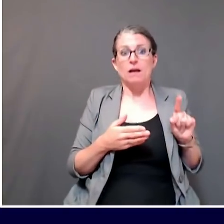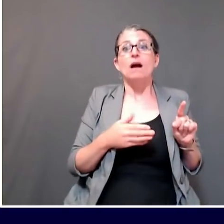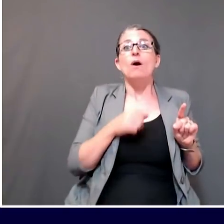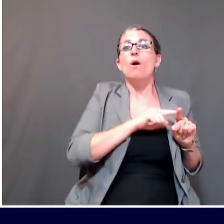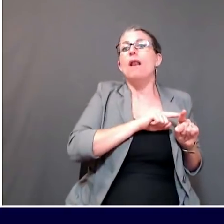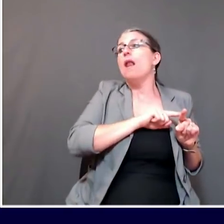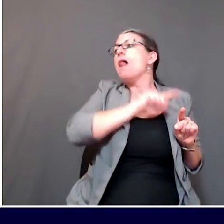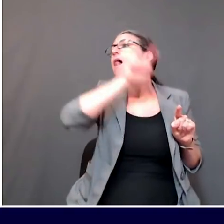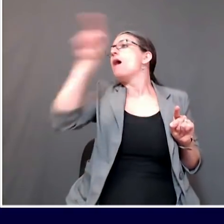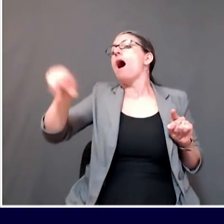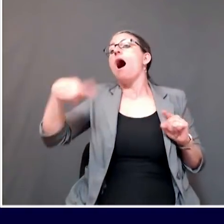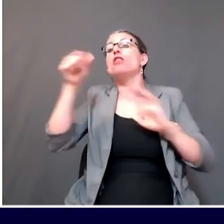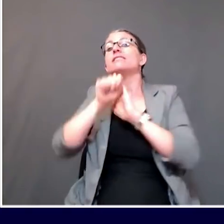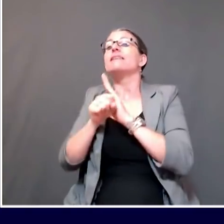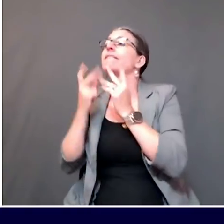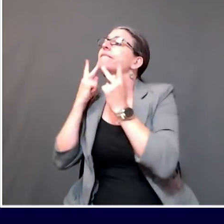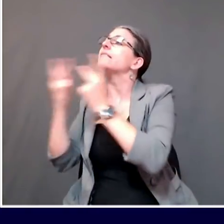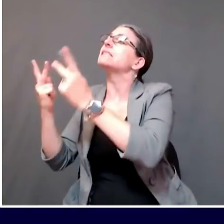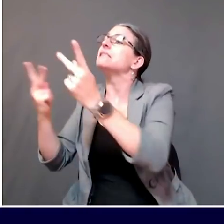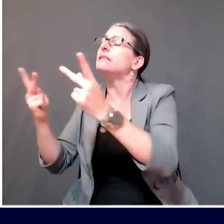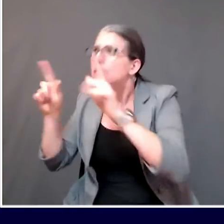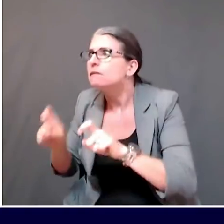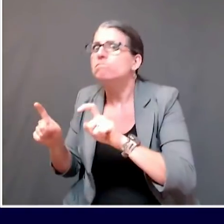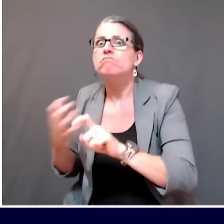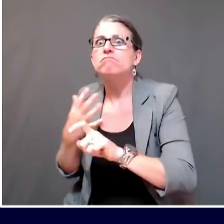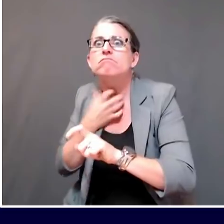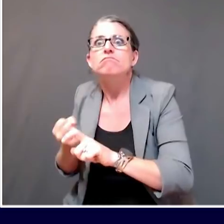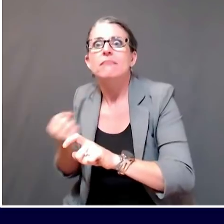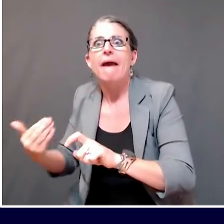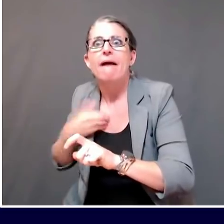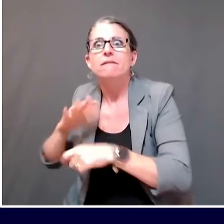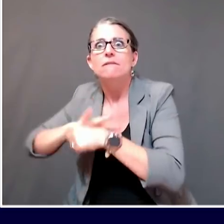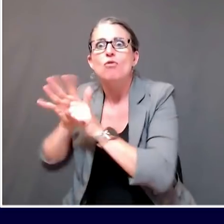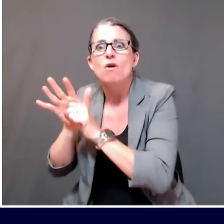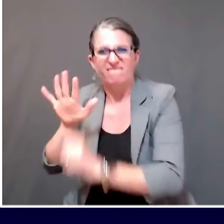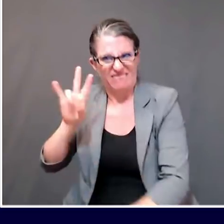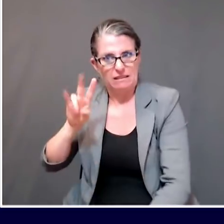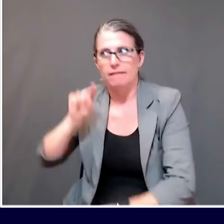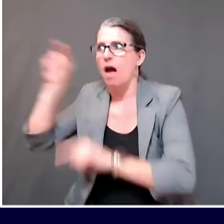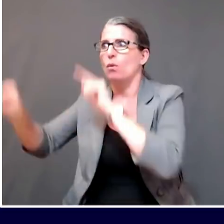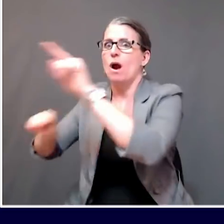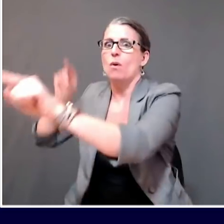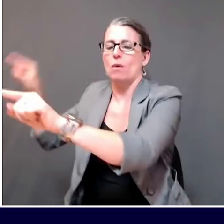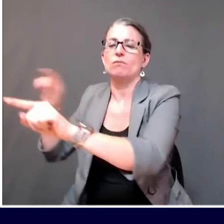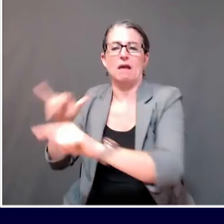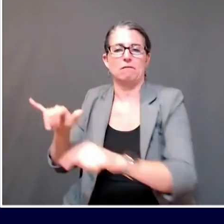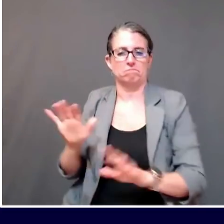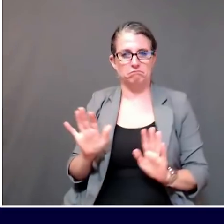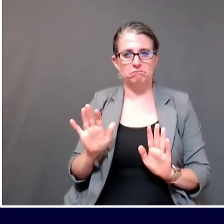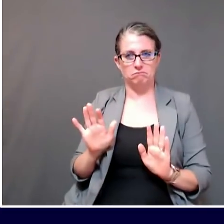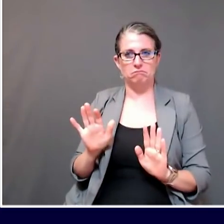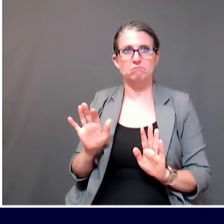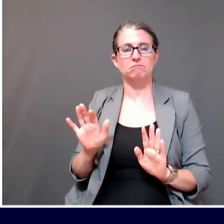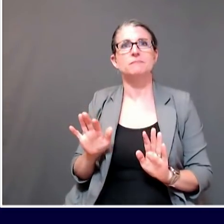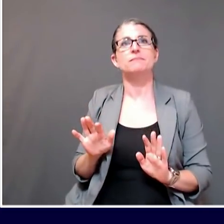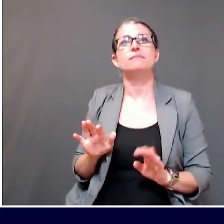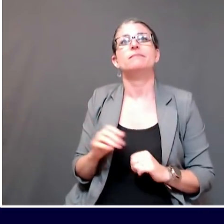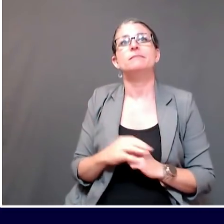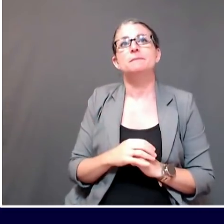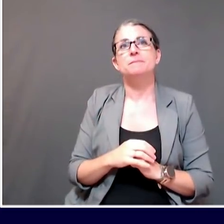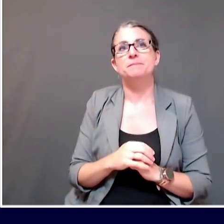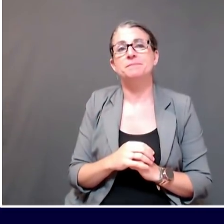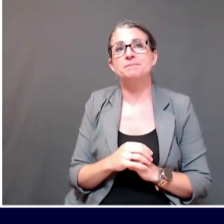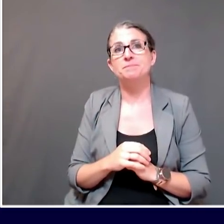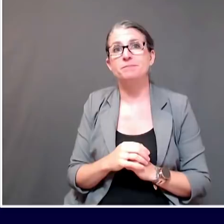Maine CDC. Another metric that we're reporting is that there have been 133